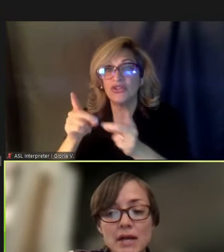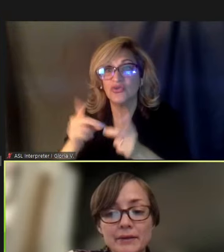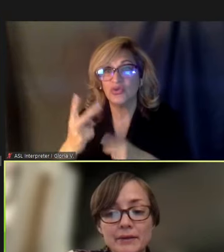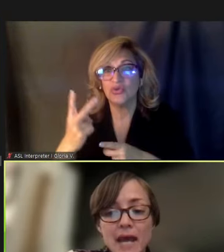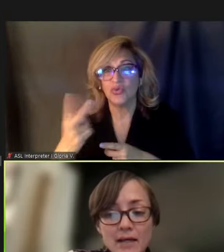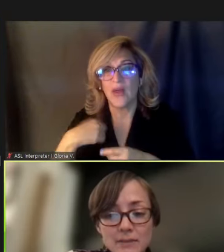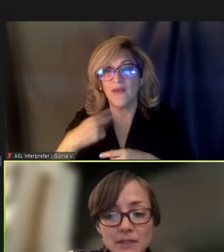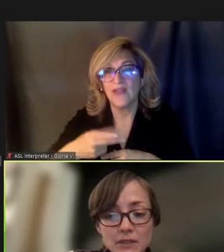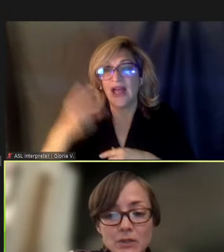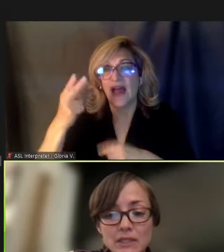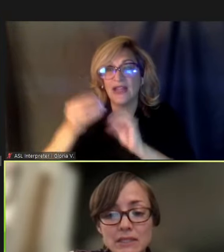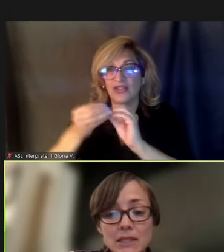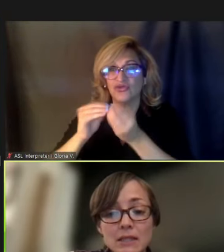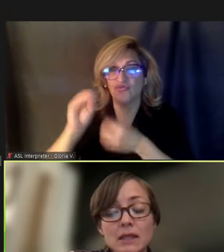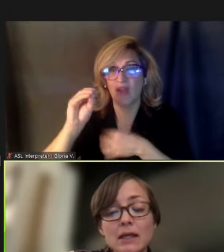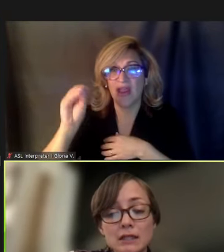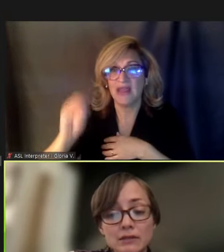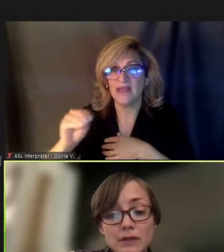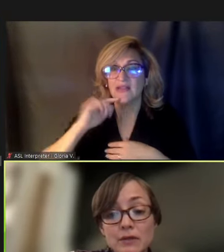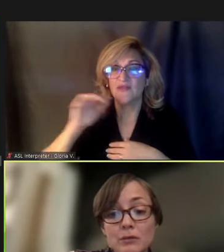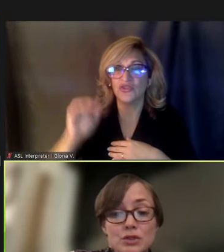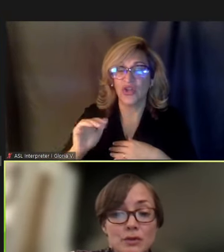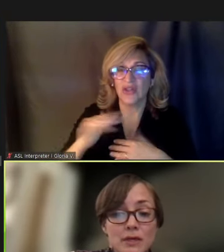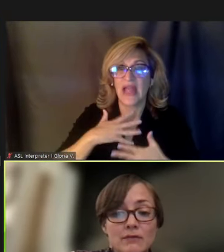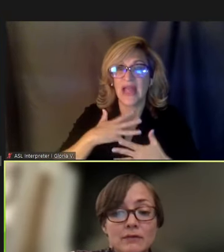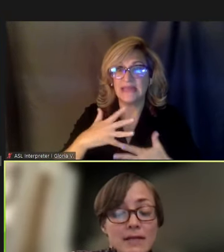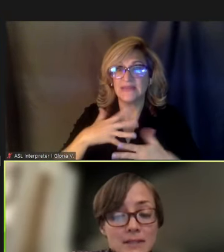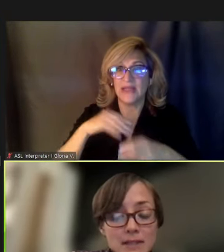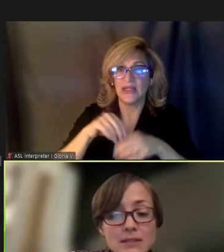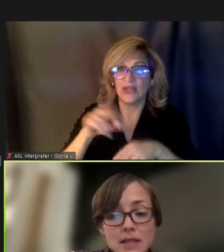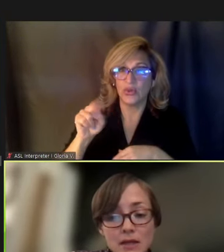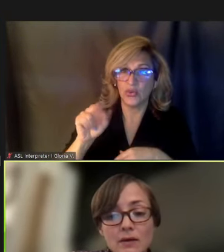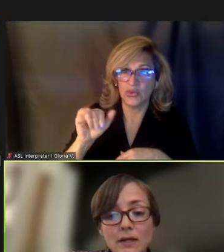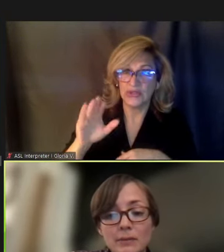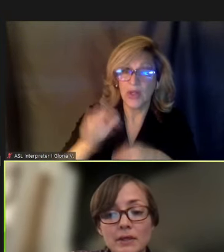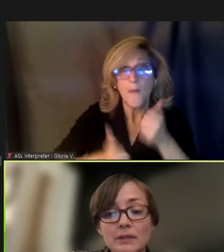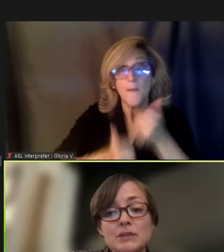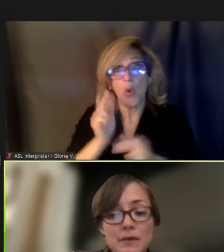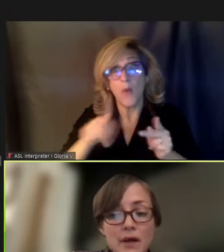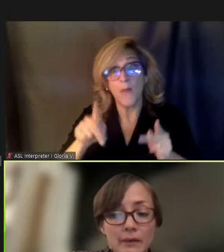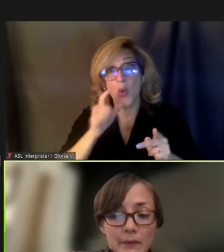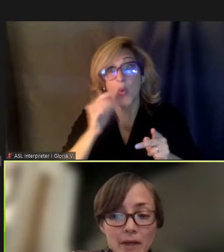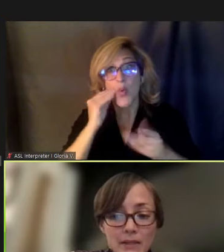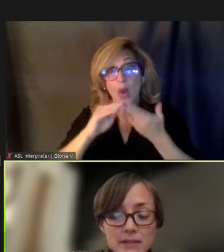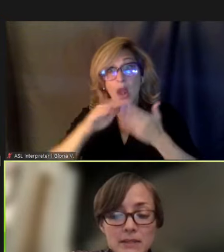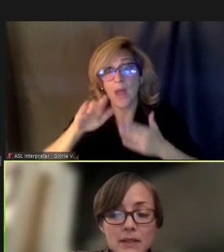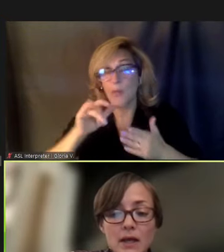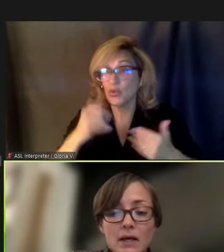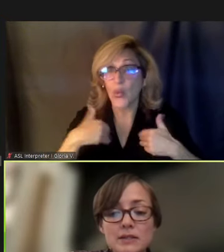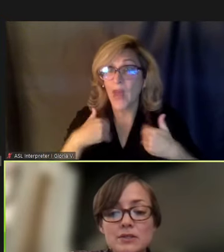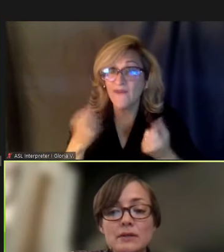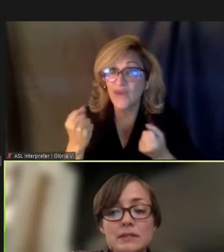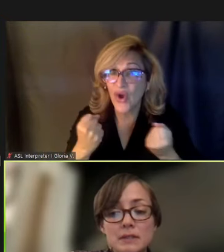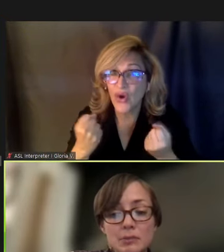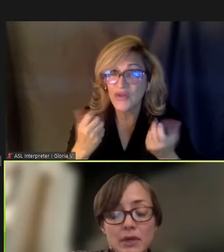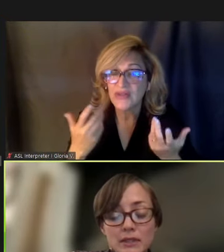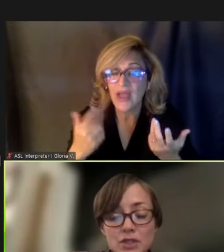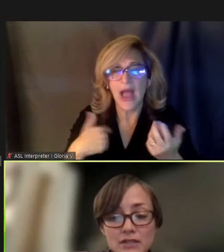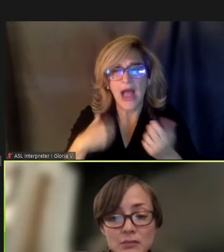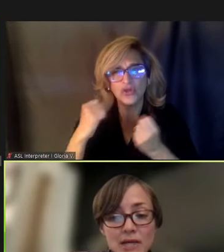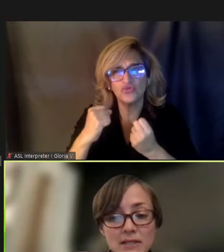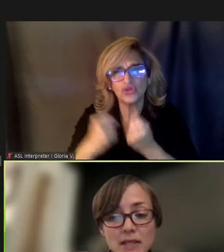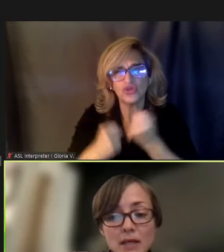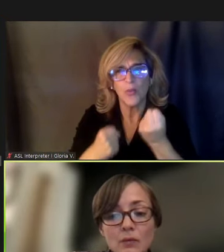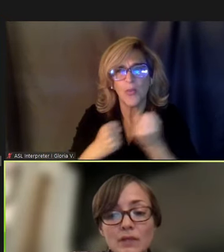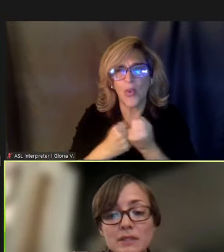of childhood asthma in New York City, even though the majority of the residents in our neighborhood do not own cars. I strongly support